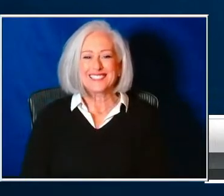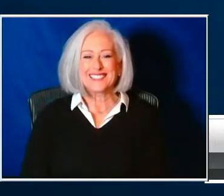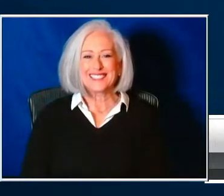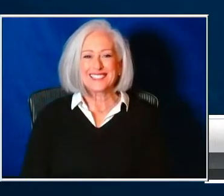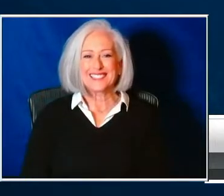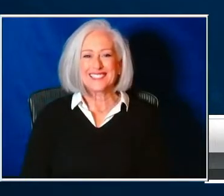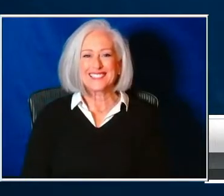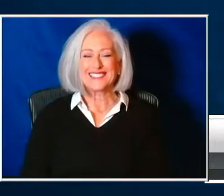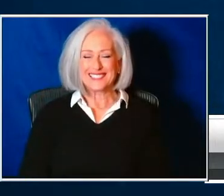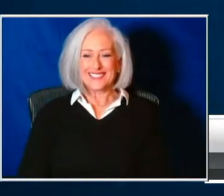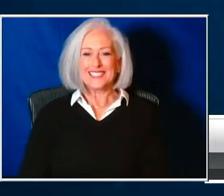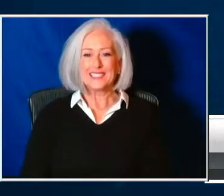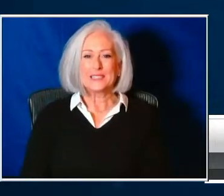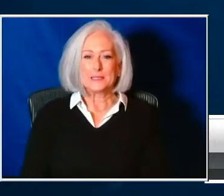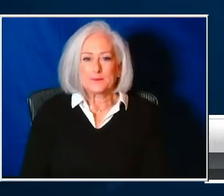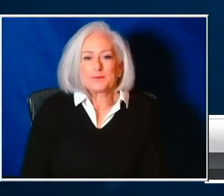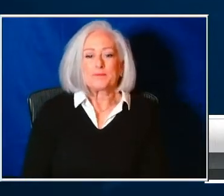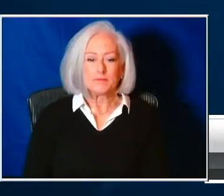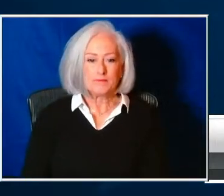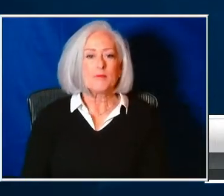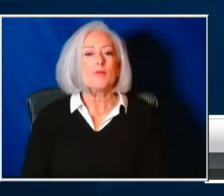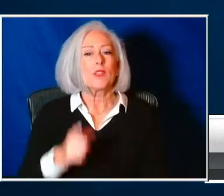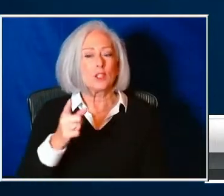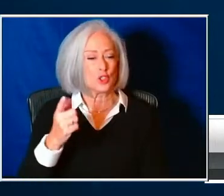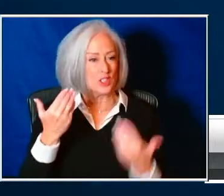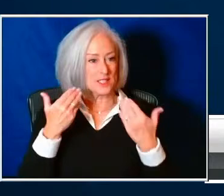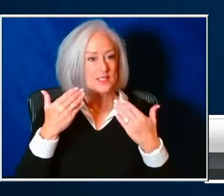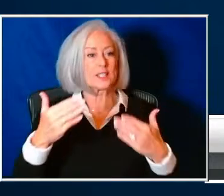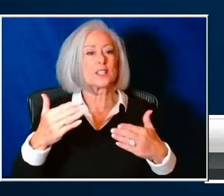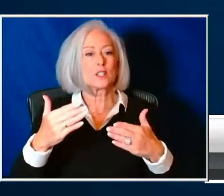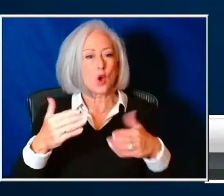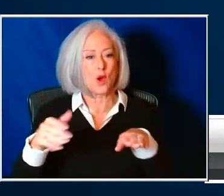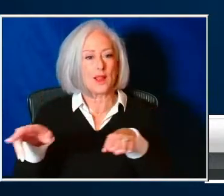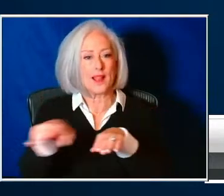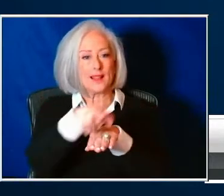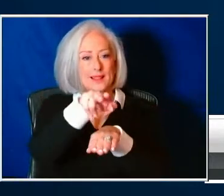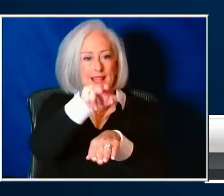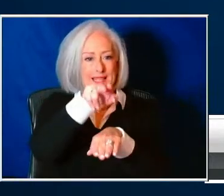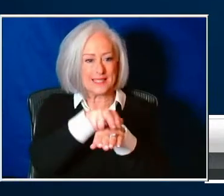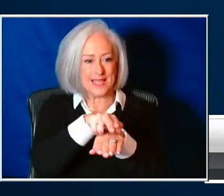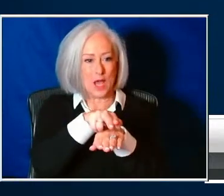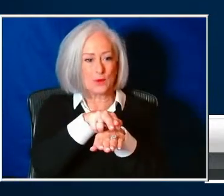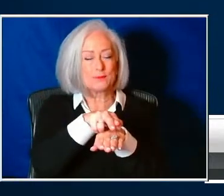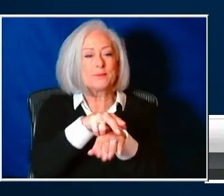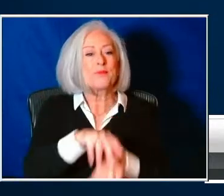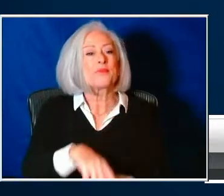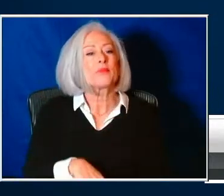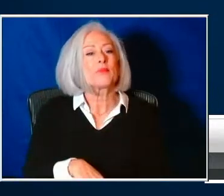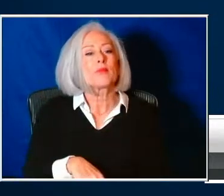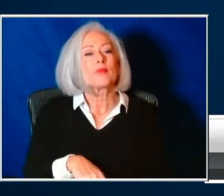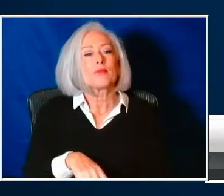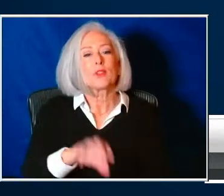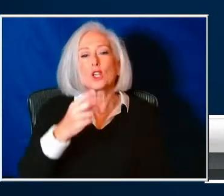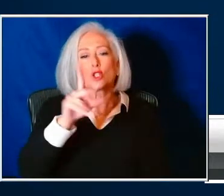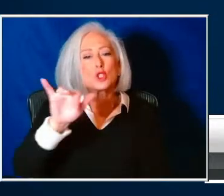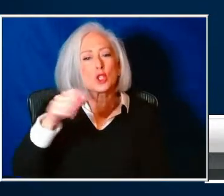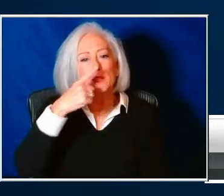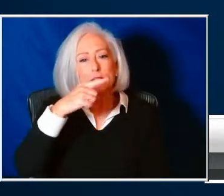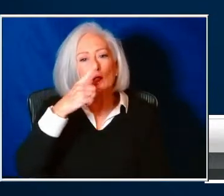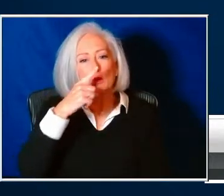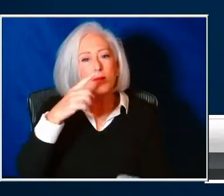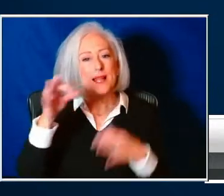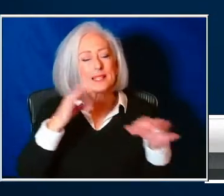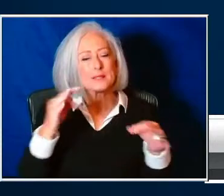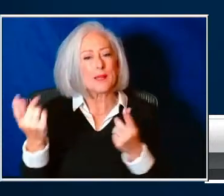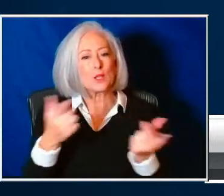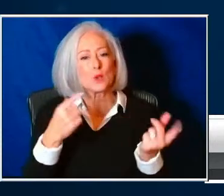scan. You'll be in my room Okay, about so she's 3 going to lay 4 down. minutes. They're giving her some instructions. Tell us a little bit about. Shirley, I'm going to let you kind of tell us what they're having her do. No,